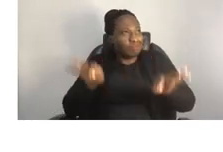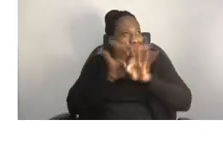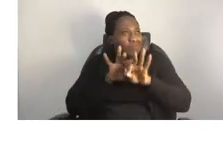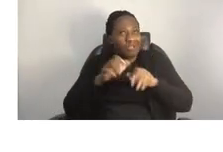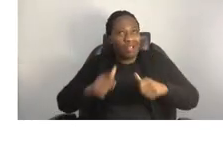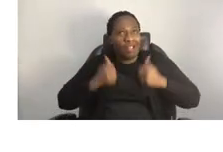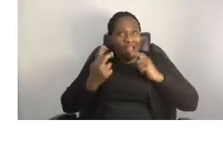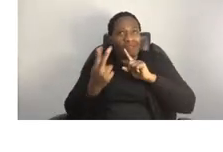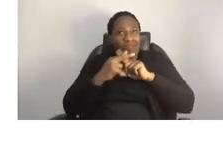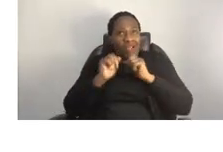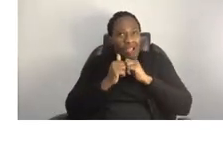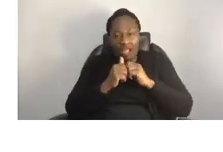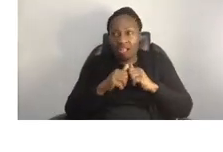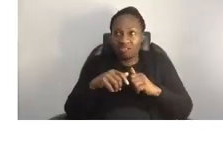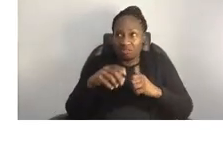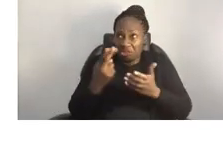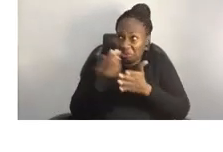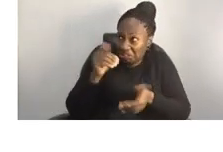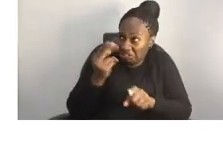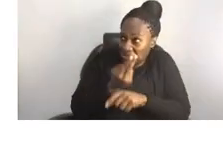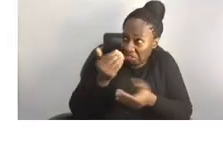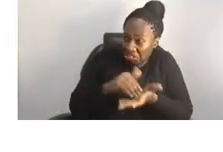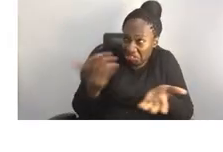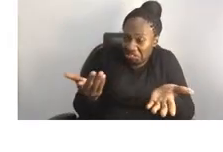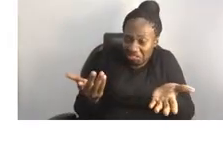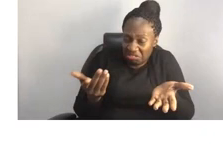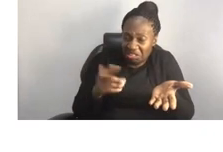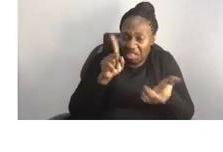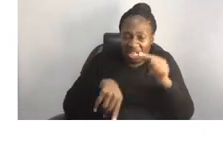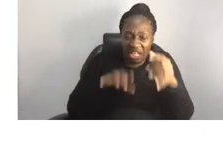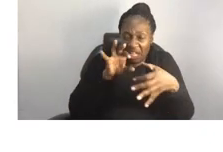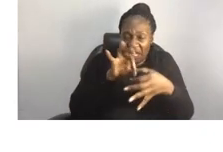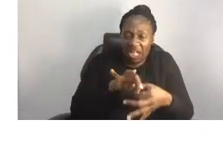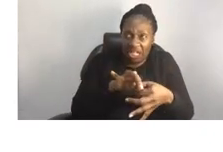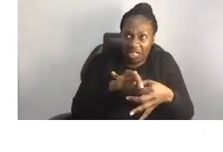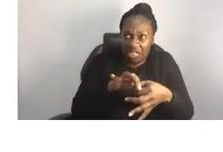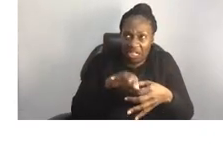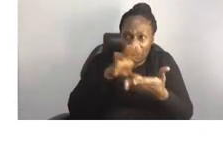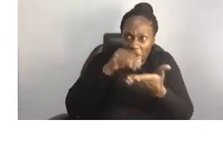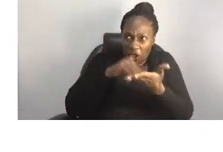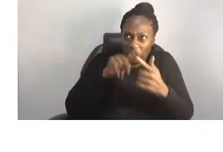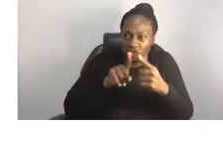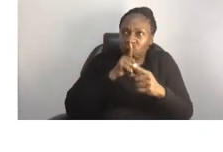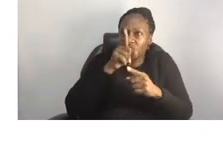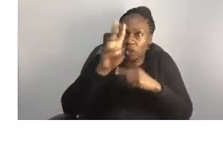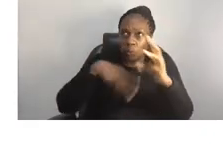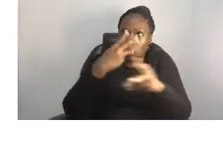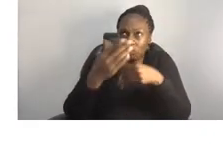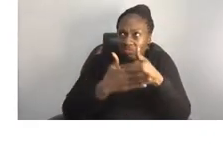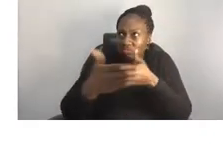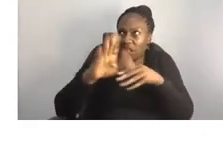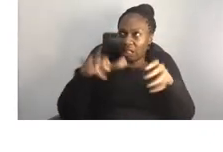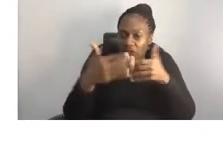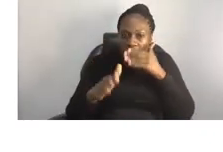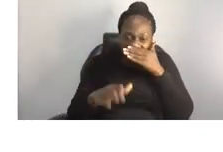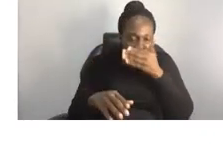A lot of effort for something they can't reuse. And they cannot connect the learning to the real world beyond the classroom.